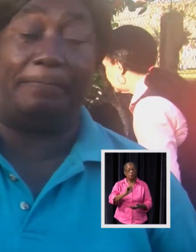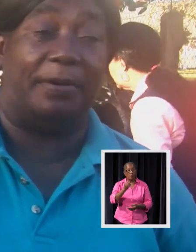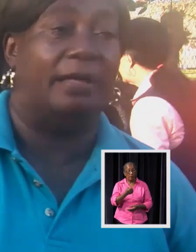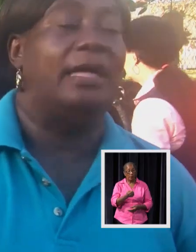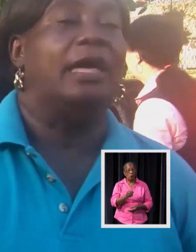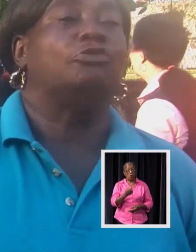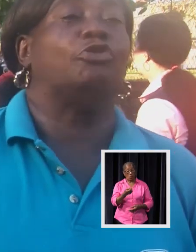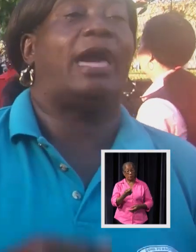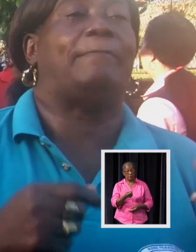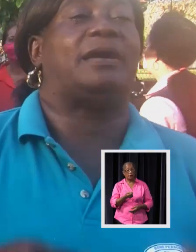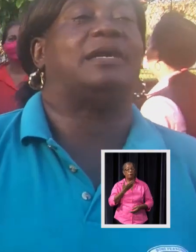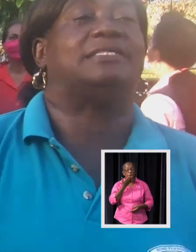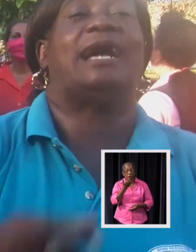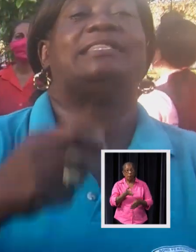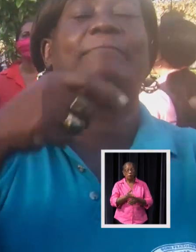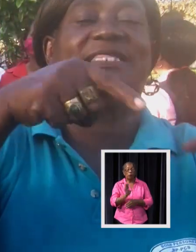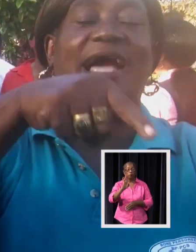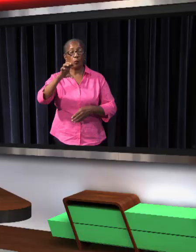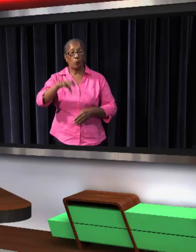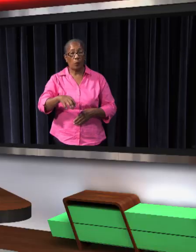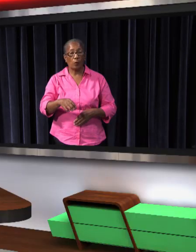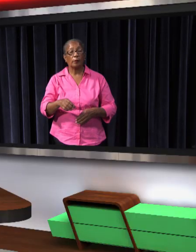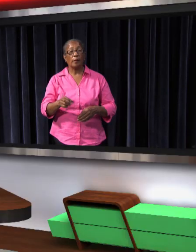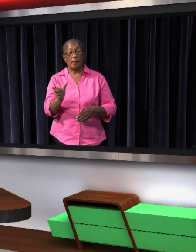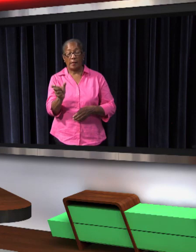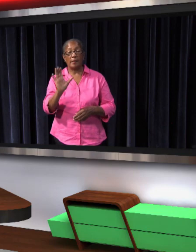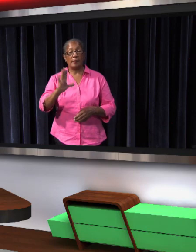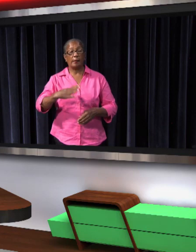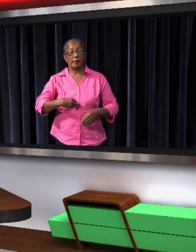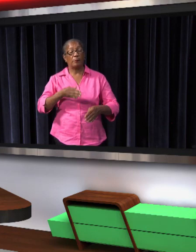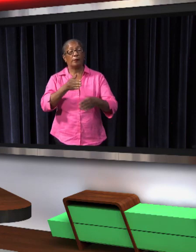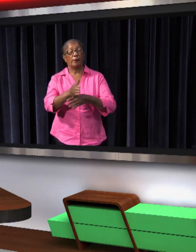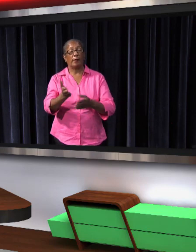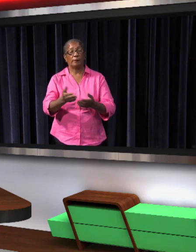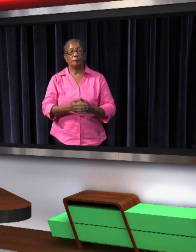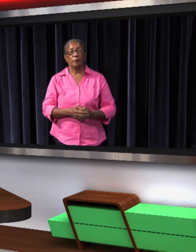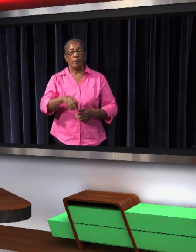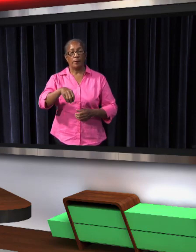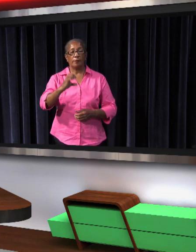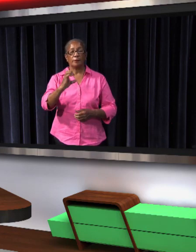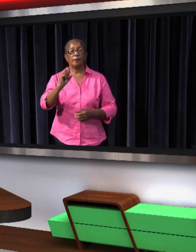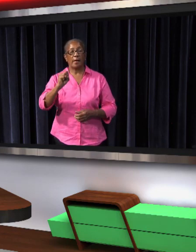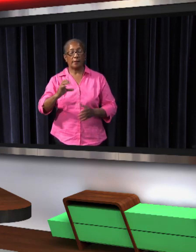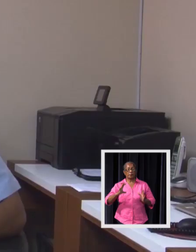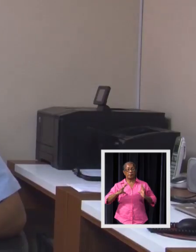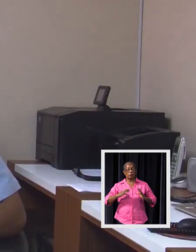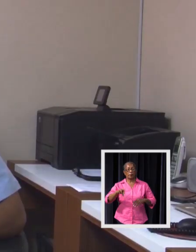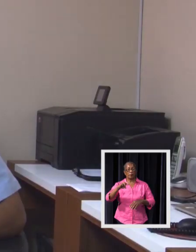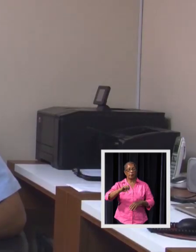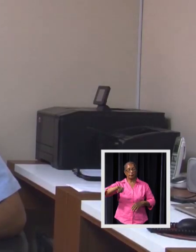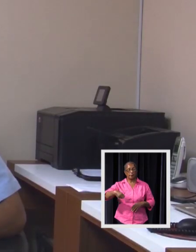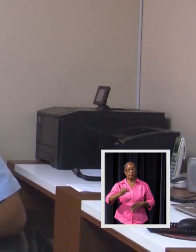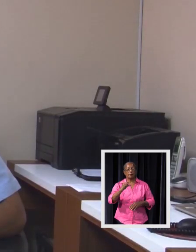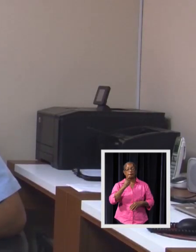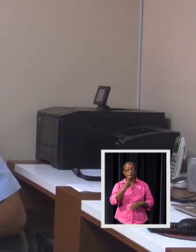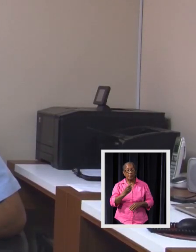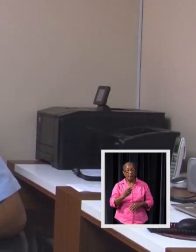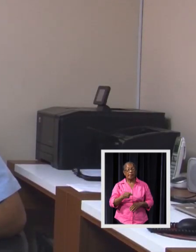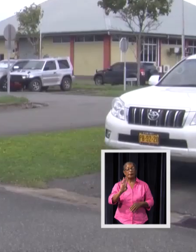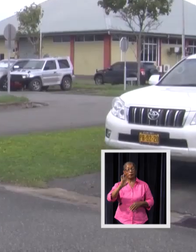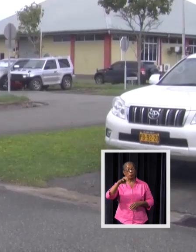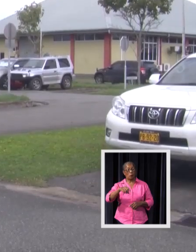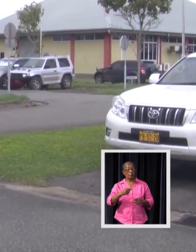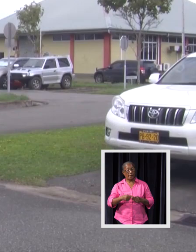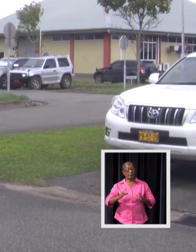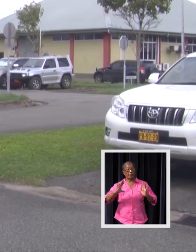not about salaries, but about the money requested by the union to which the members are entitled to. PCS director Raj